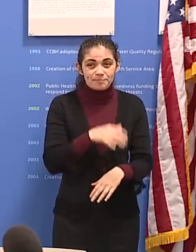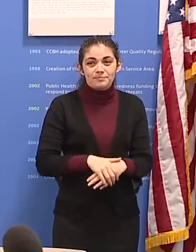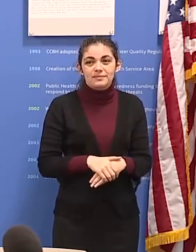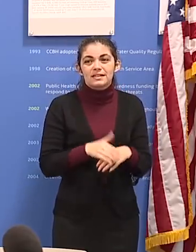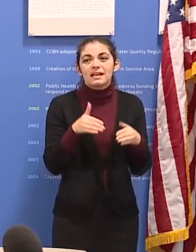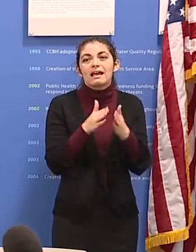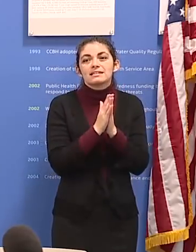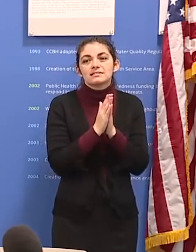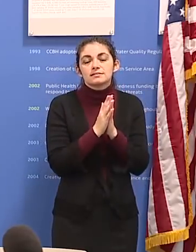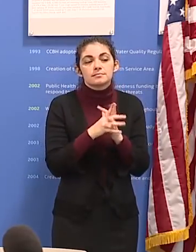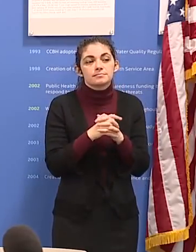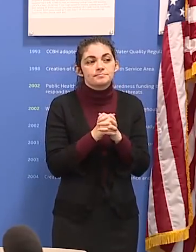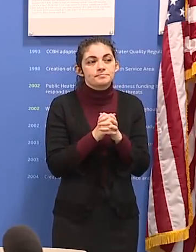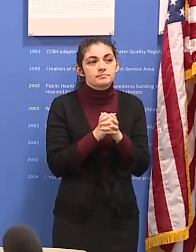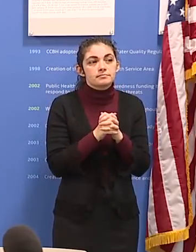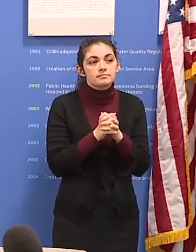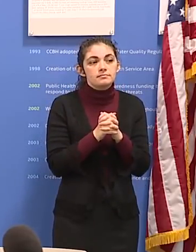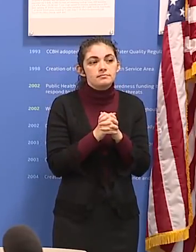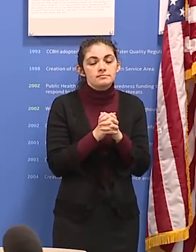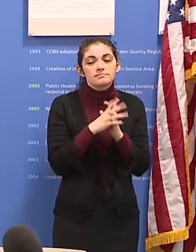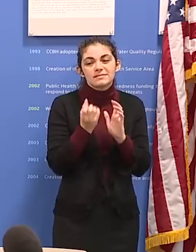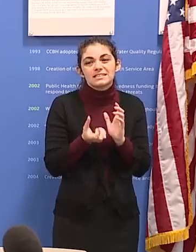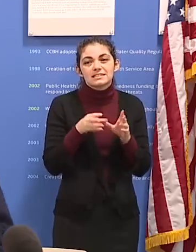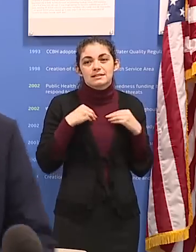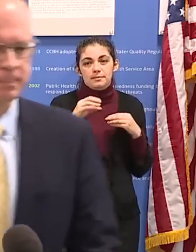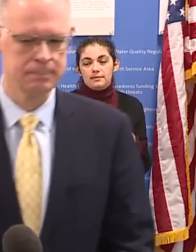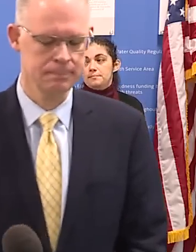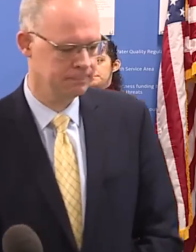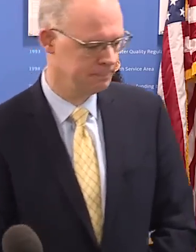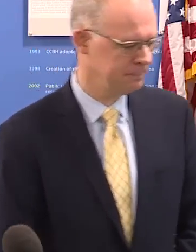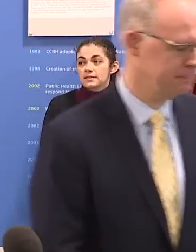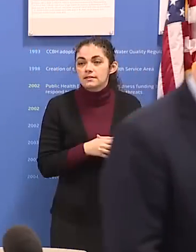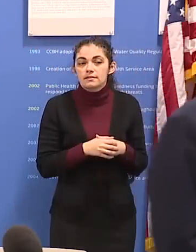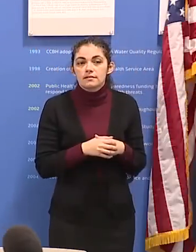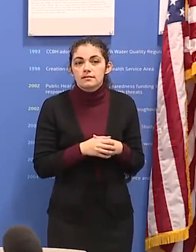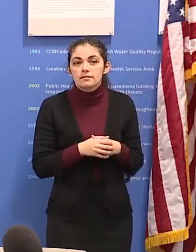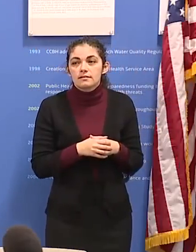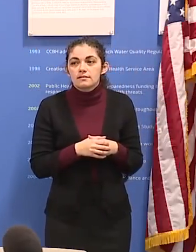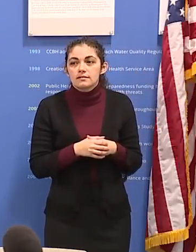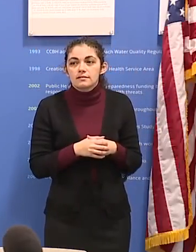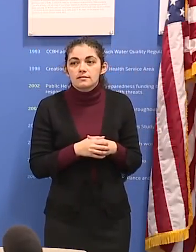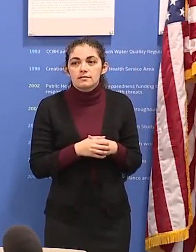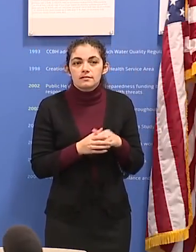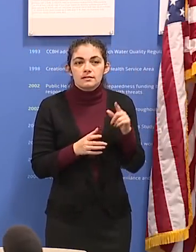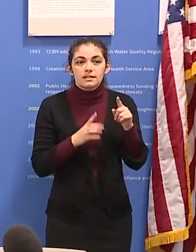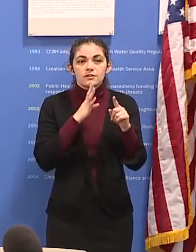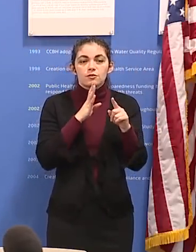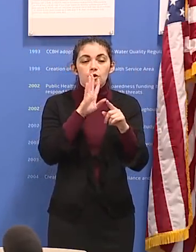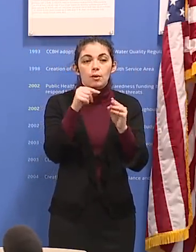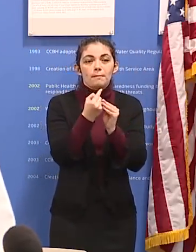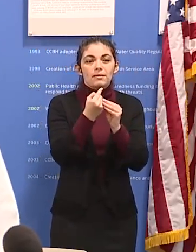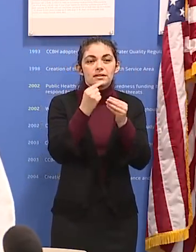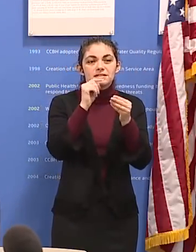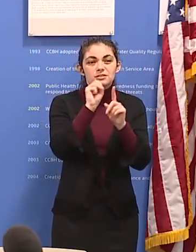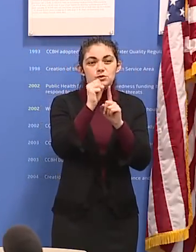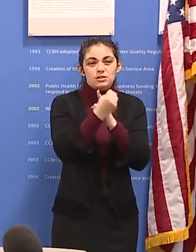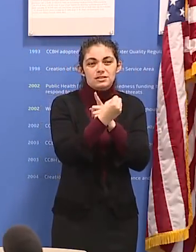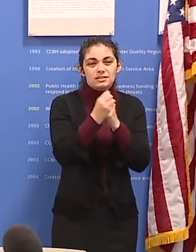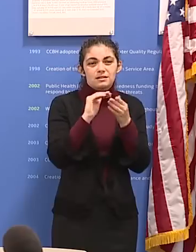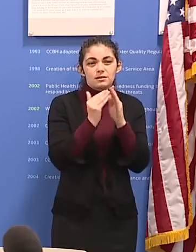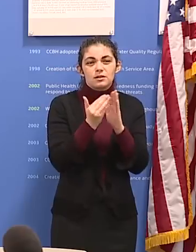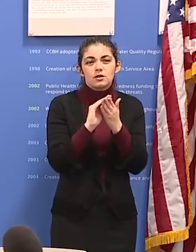would just ask you to take that to heart. Dr. Gall, can you talk about the situations in the community